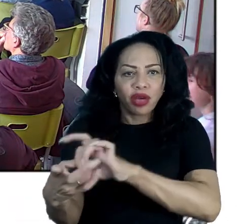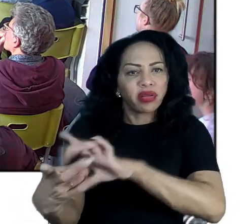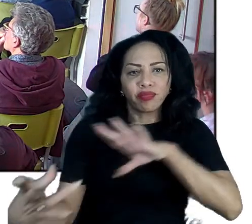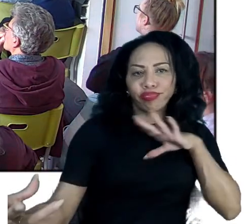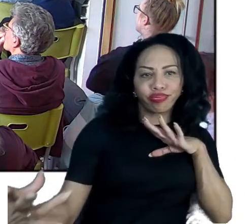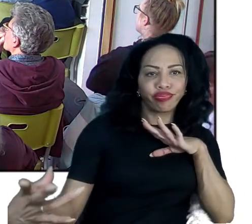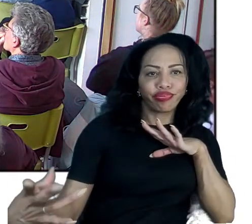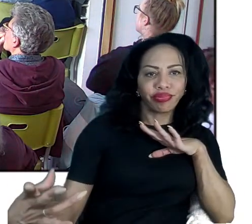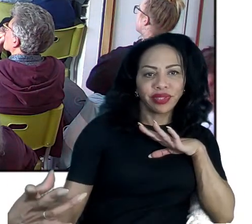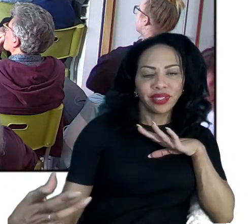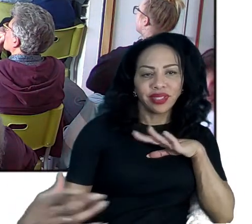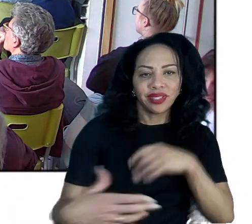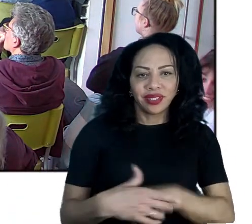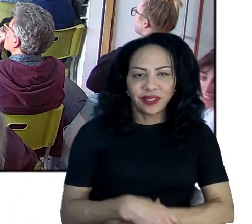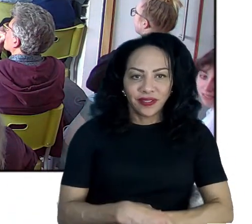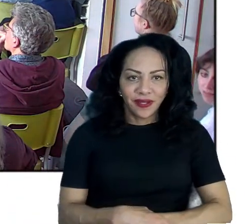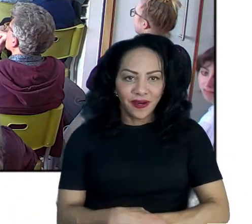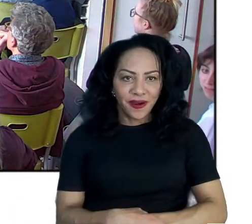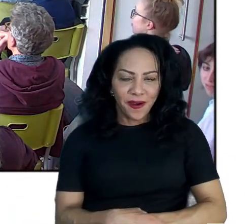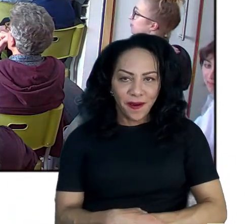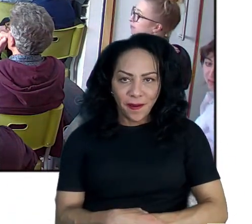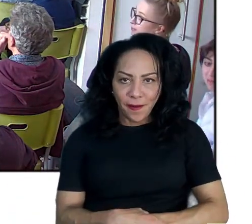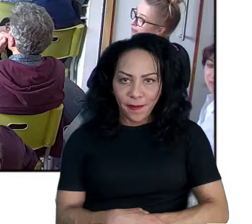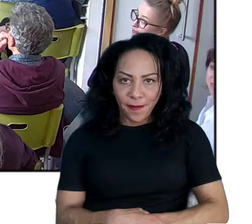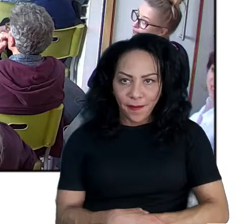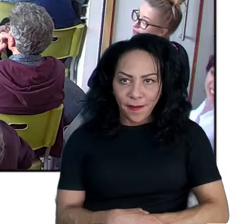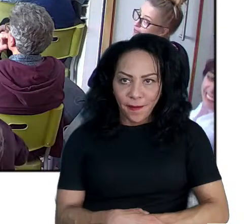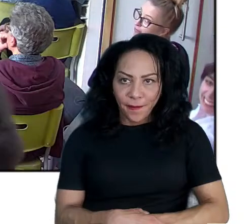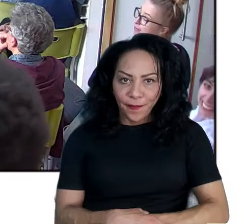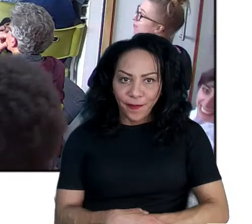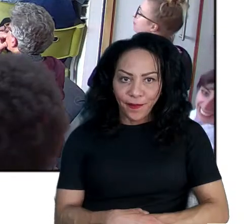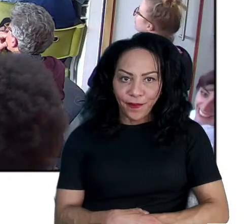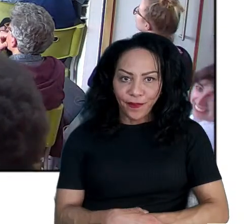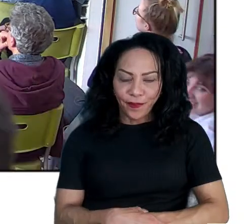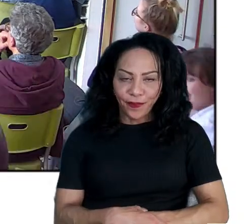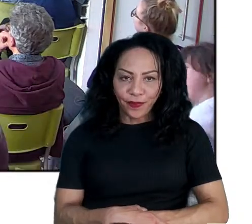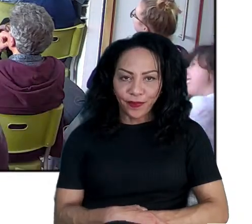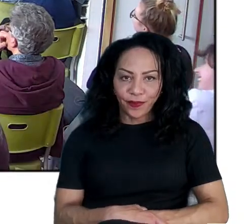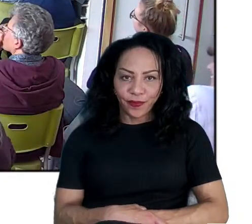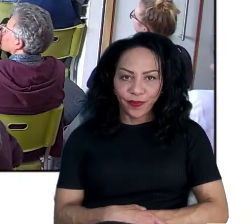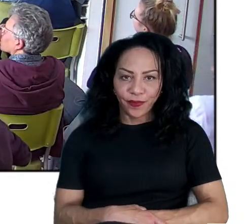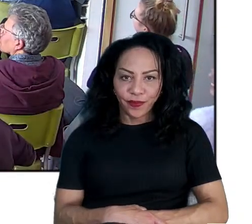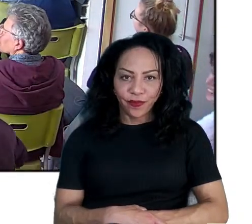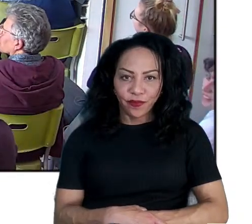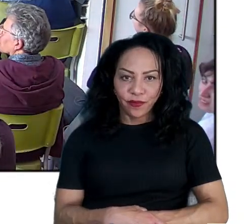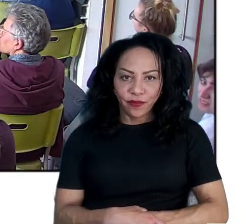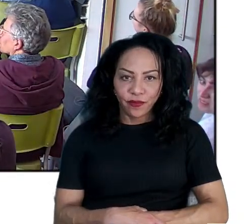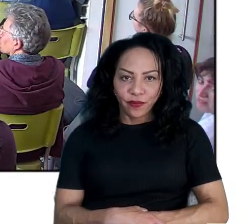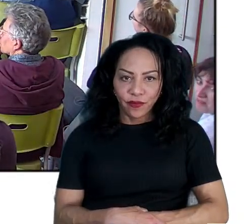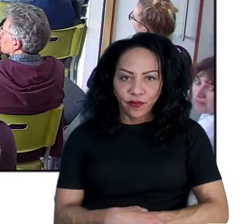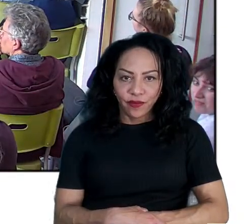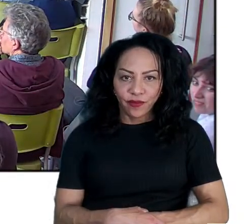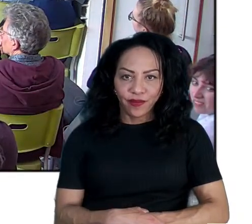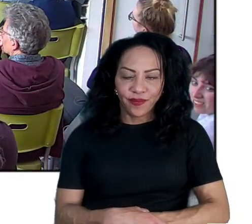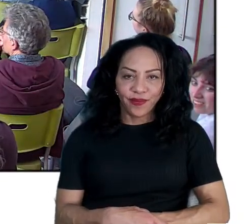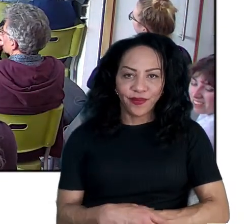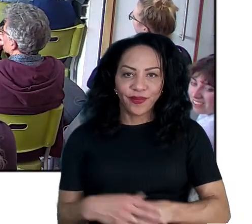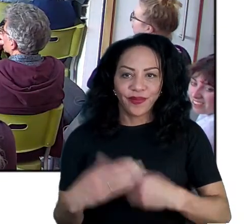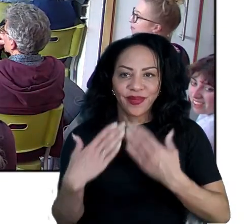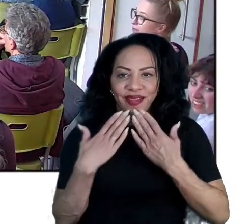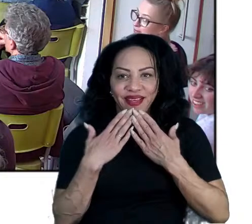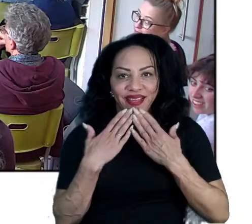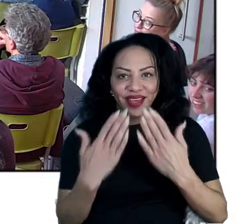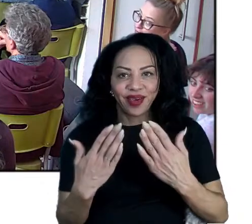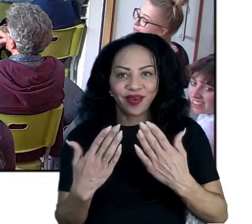Anybody else? We got one online. There you go. Thanks for that. You've been getting a lot of